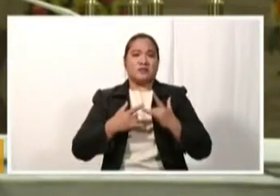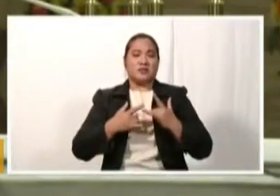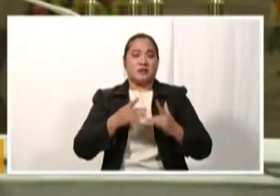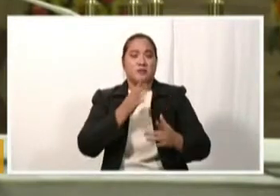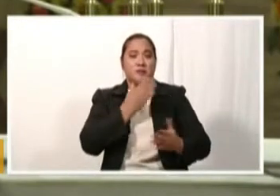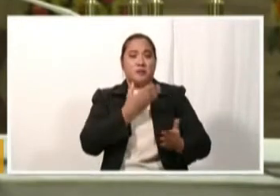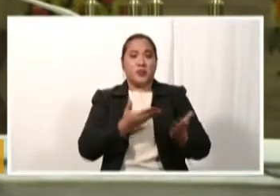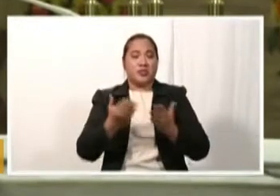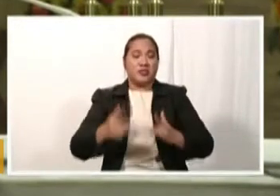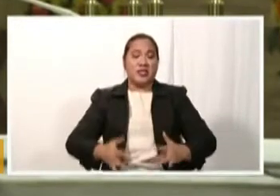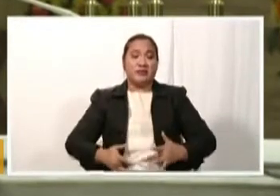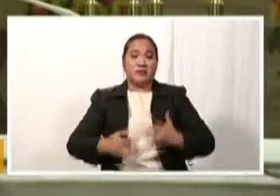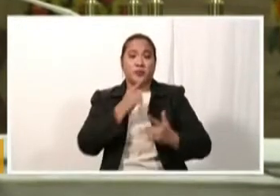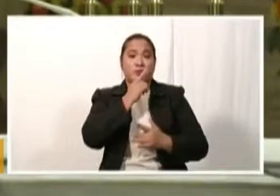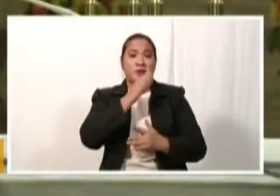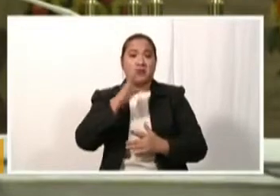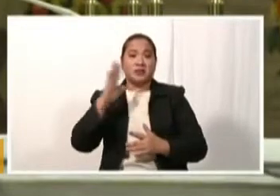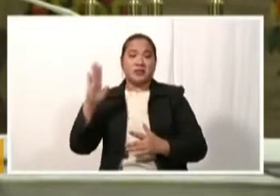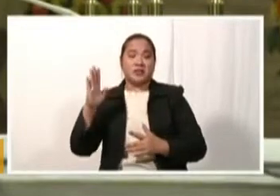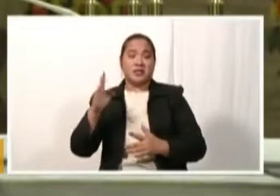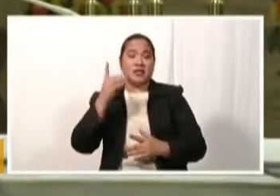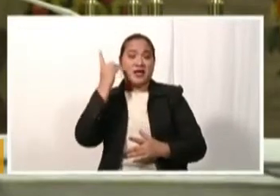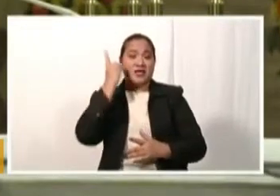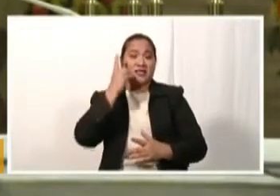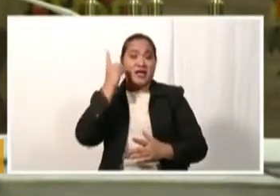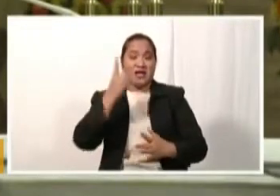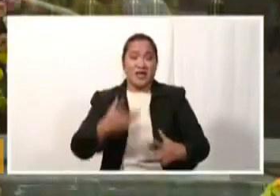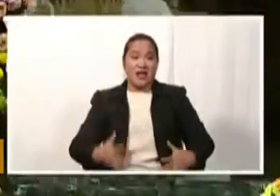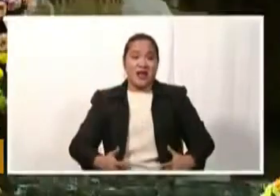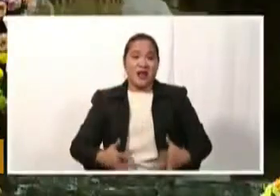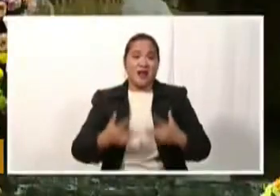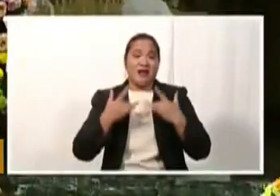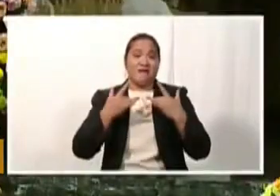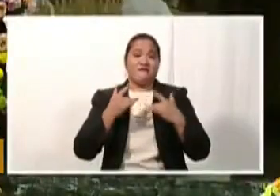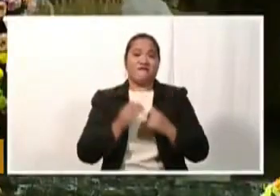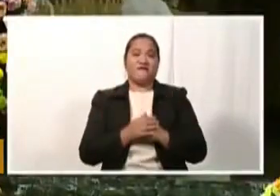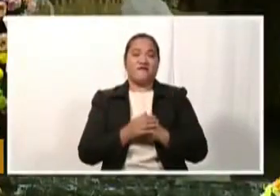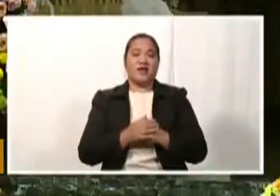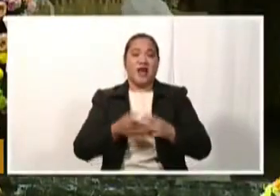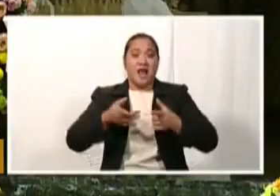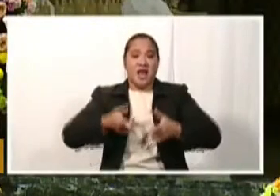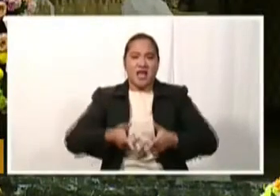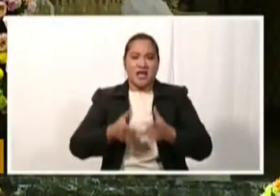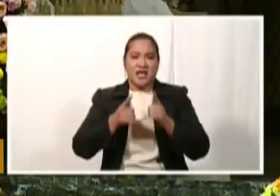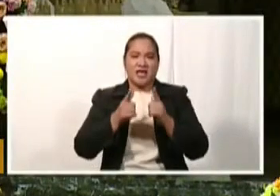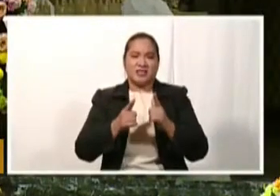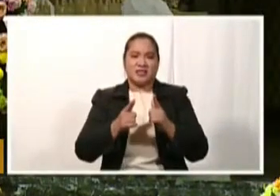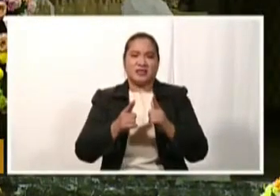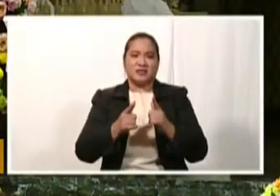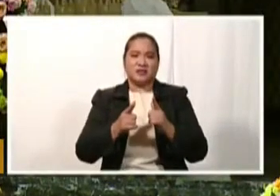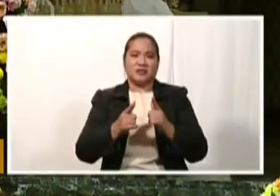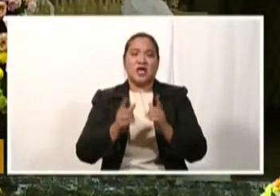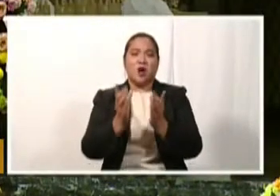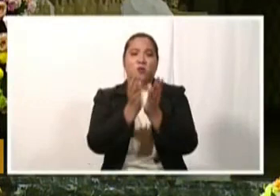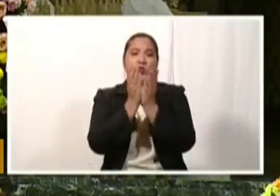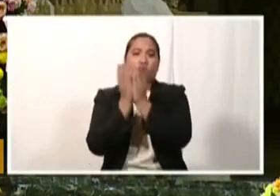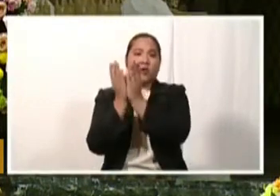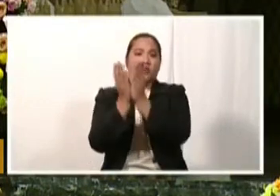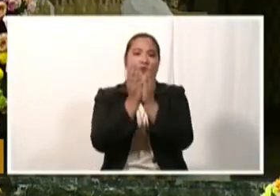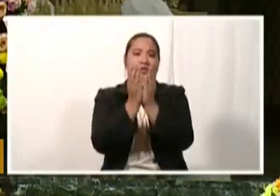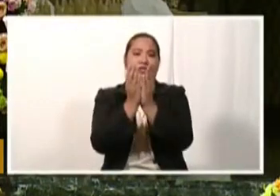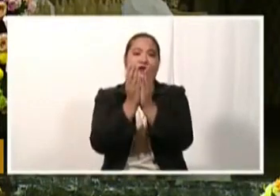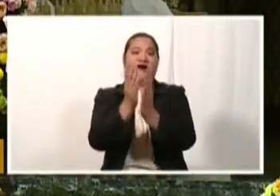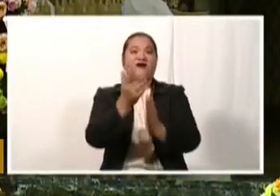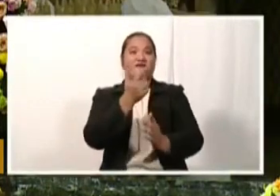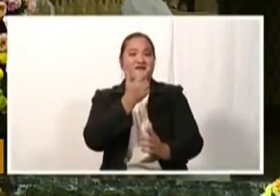promises in our daily lives. Let us be a community of